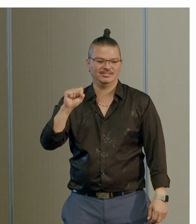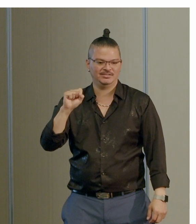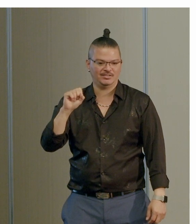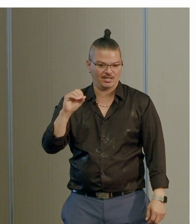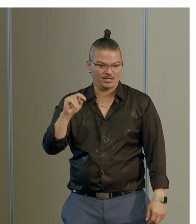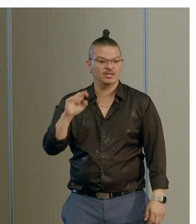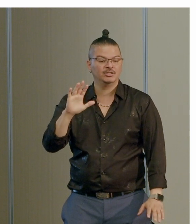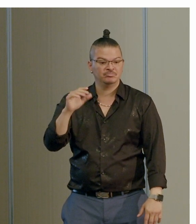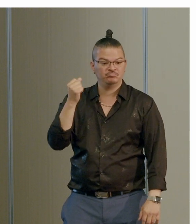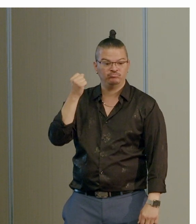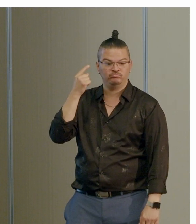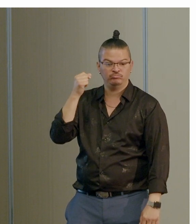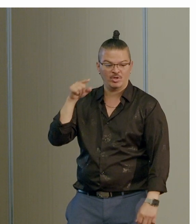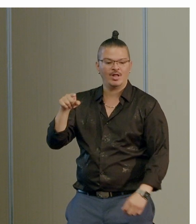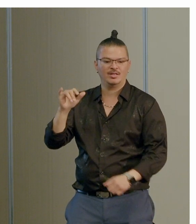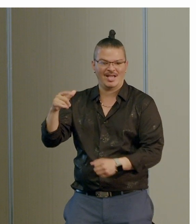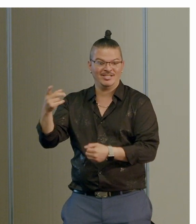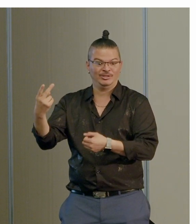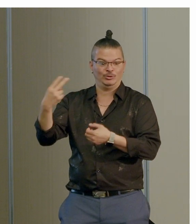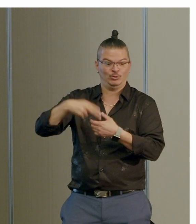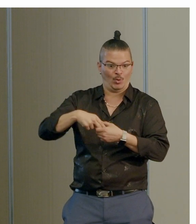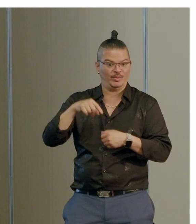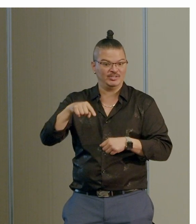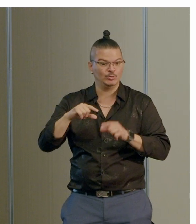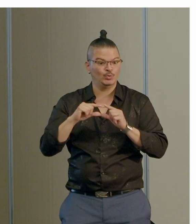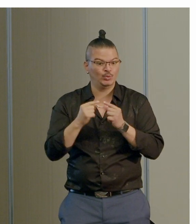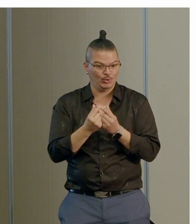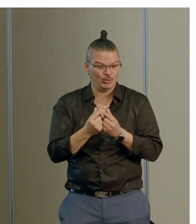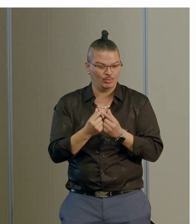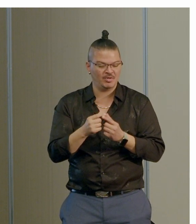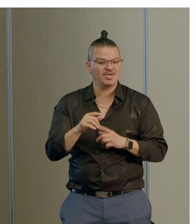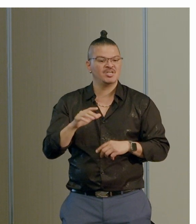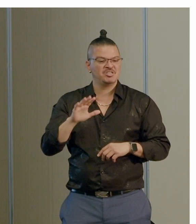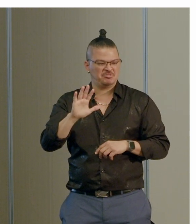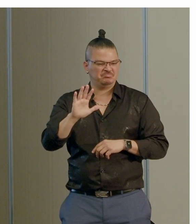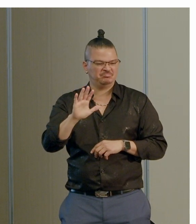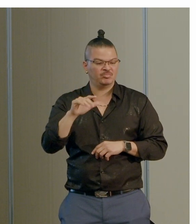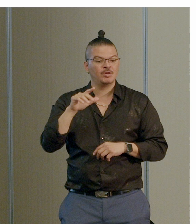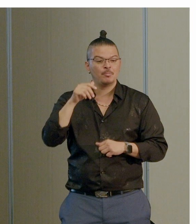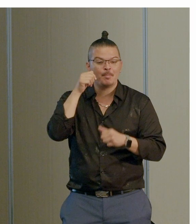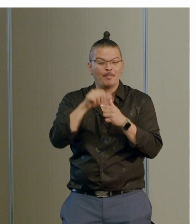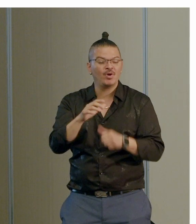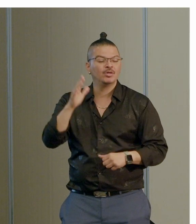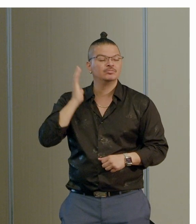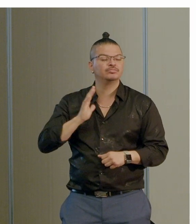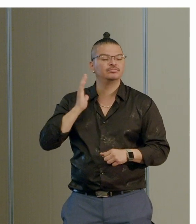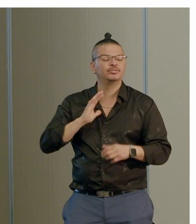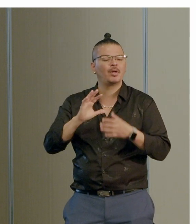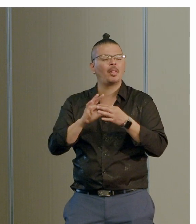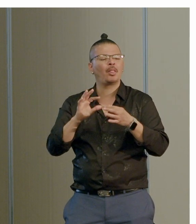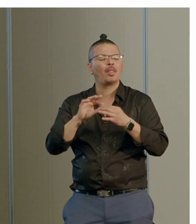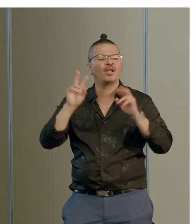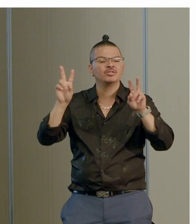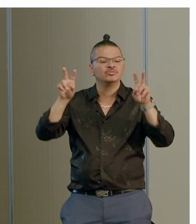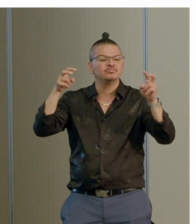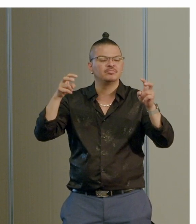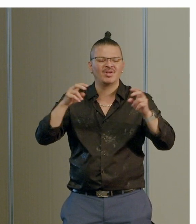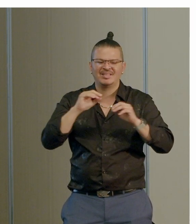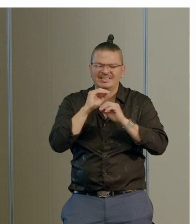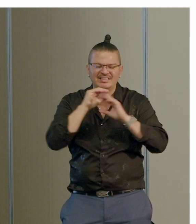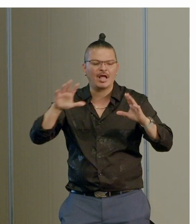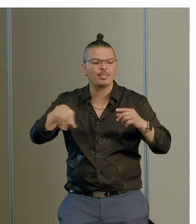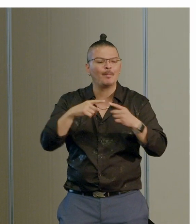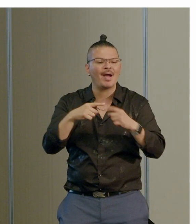group. And it goes back to the nothing about us without us. And so I wanted to ensure that we